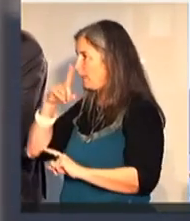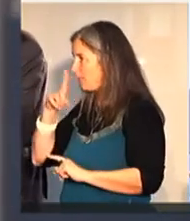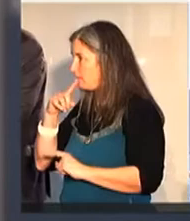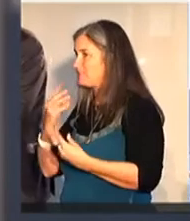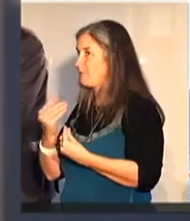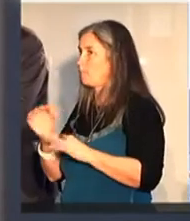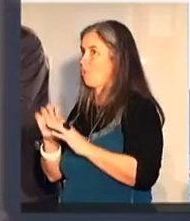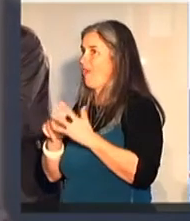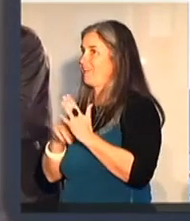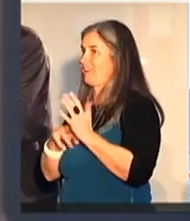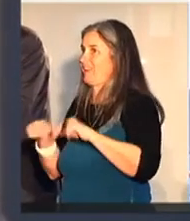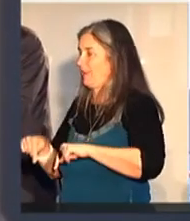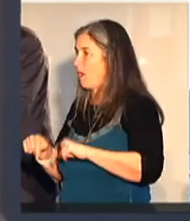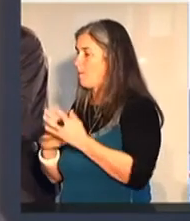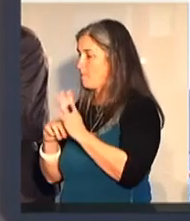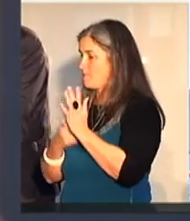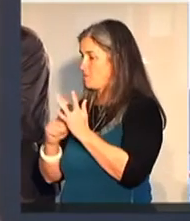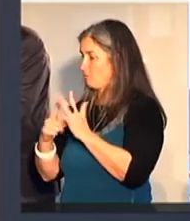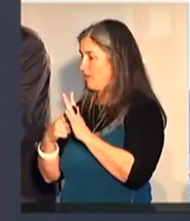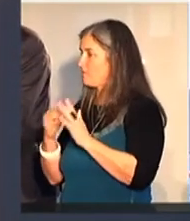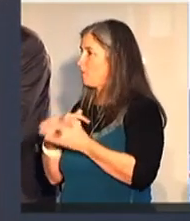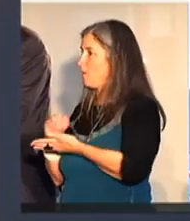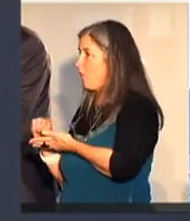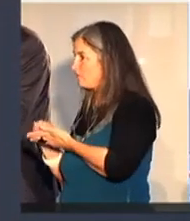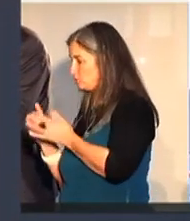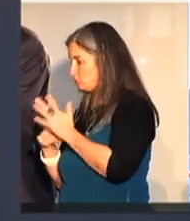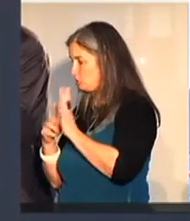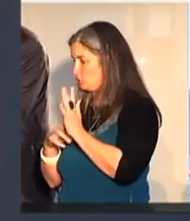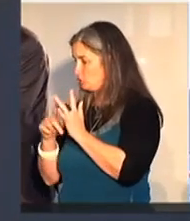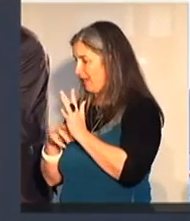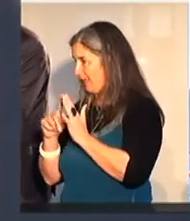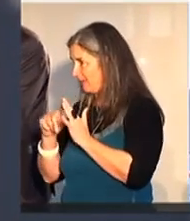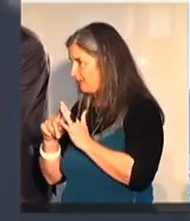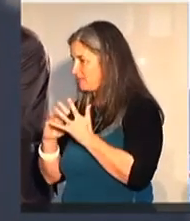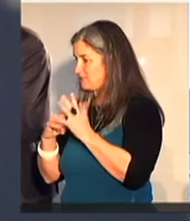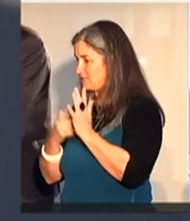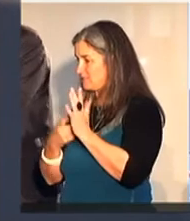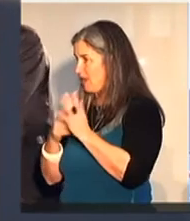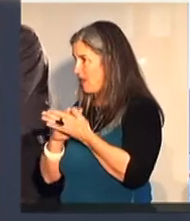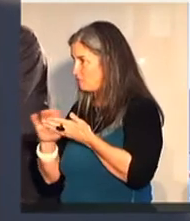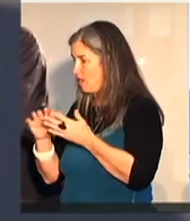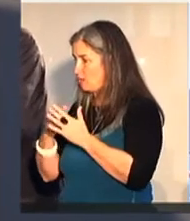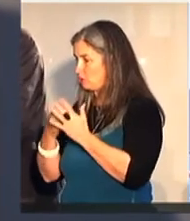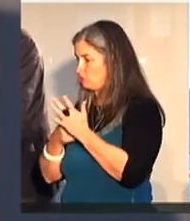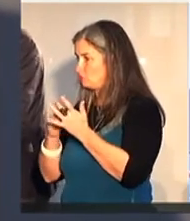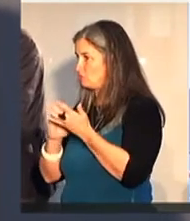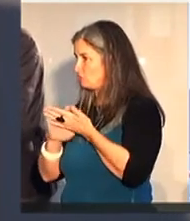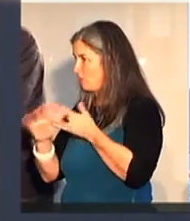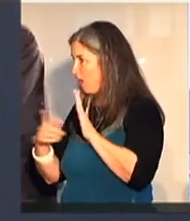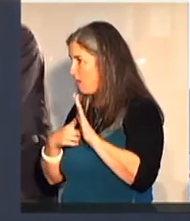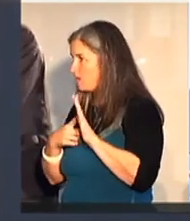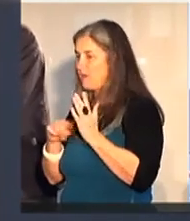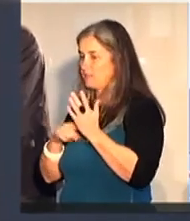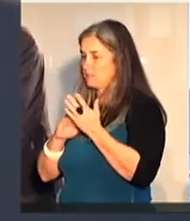here. Maria from our office, and Janine, and Sarah, and Carisha, and also Teresa,